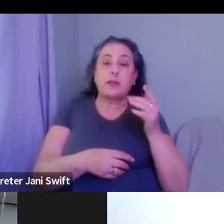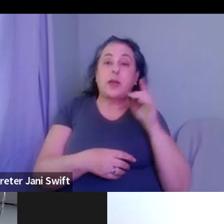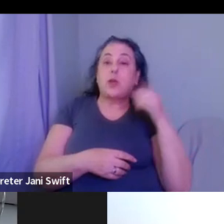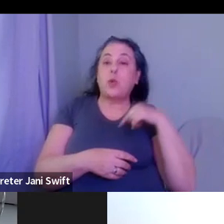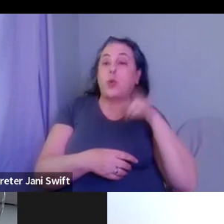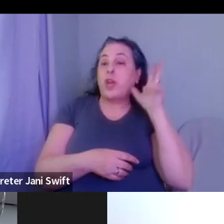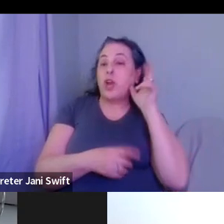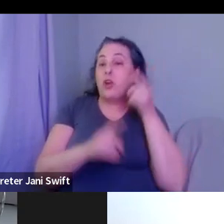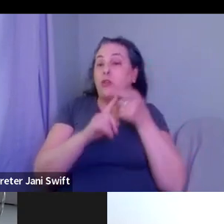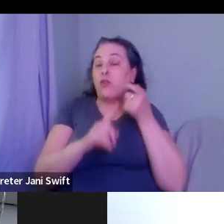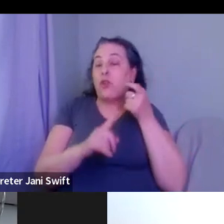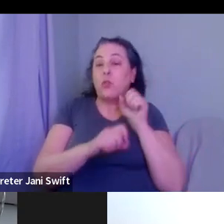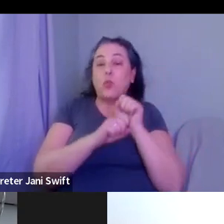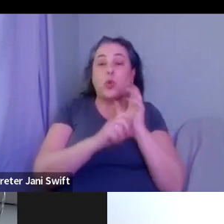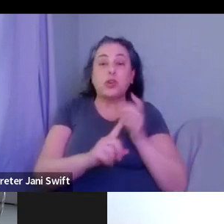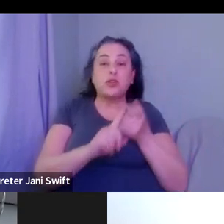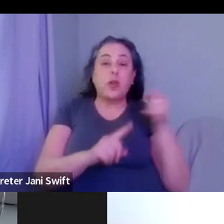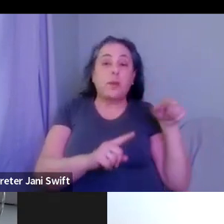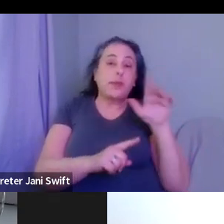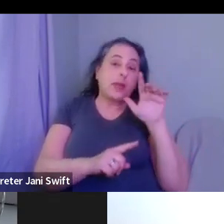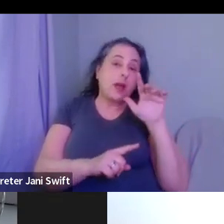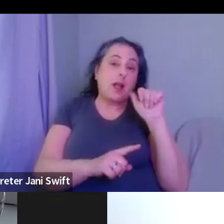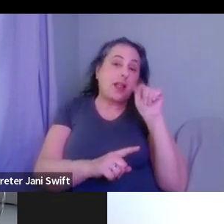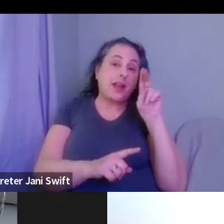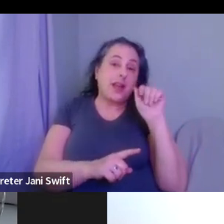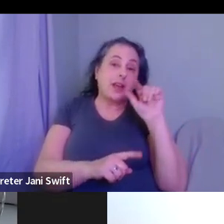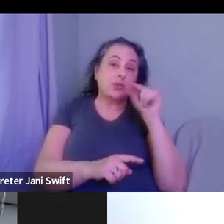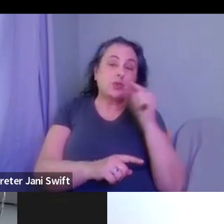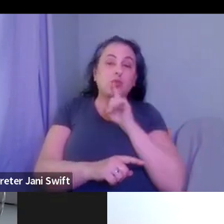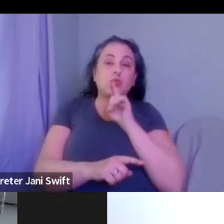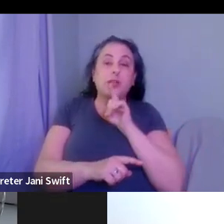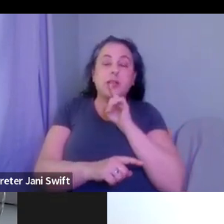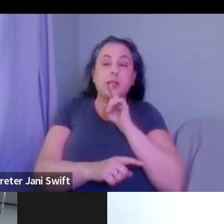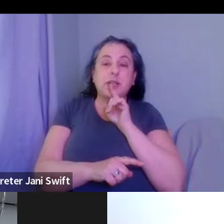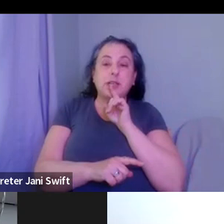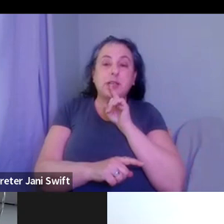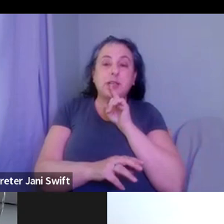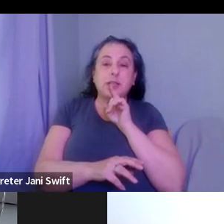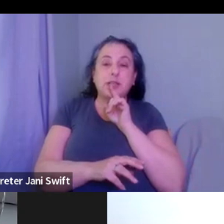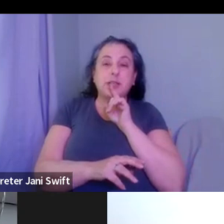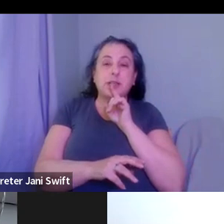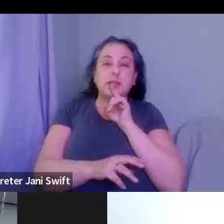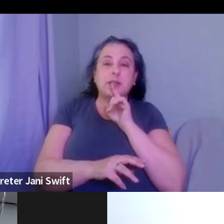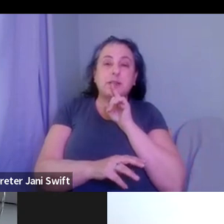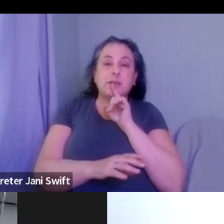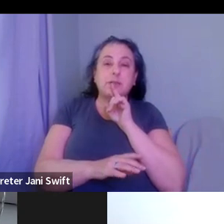hearing from workers from the Alinea group, I think that are really, really